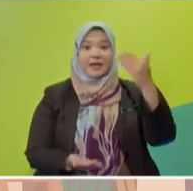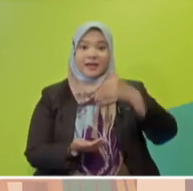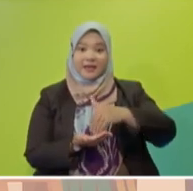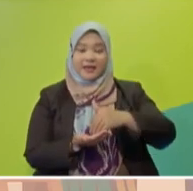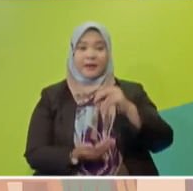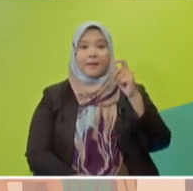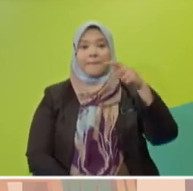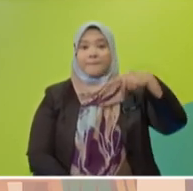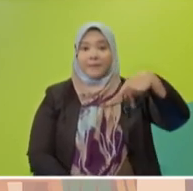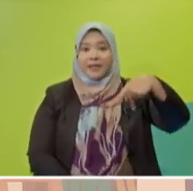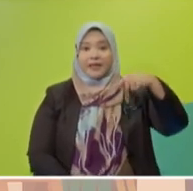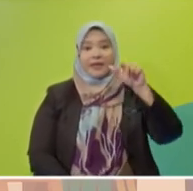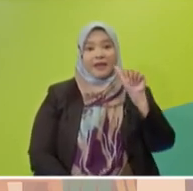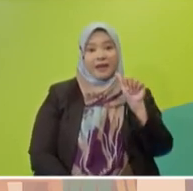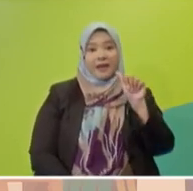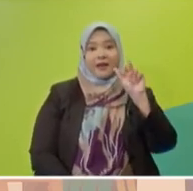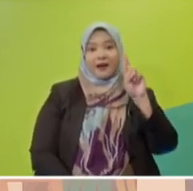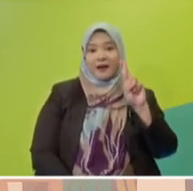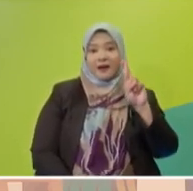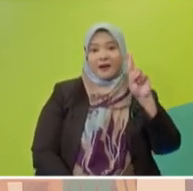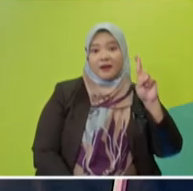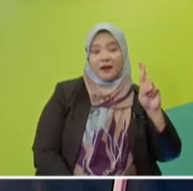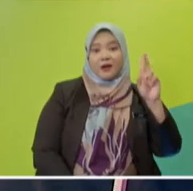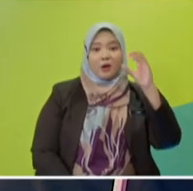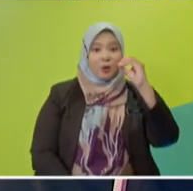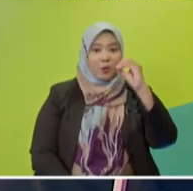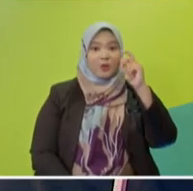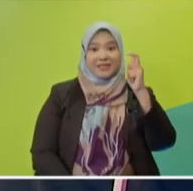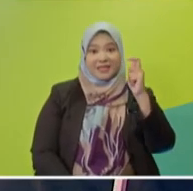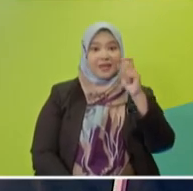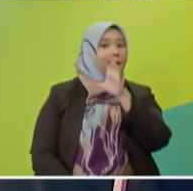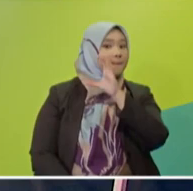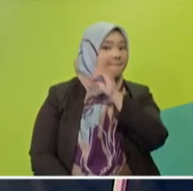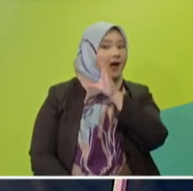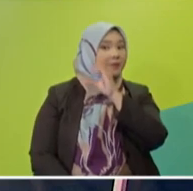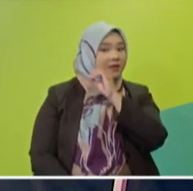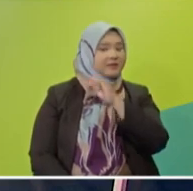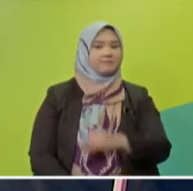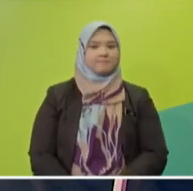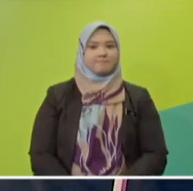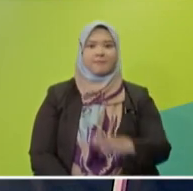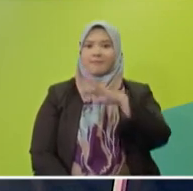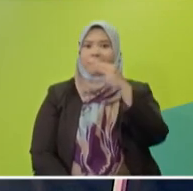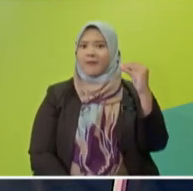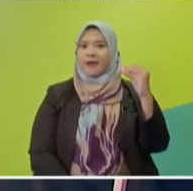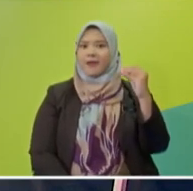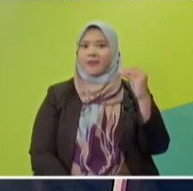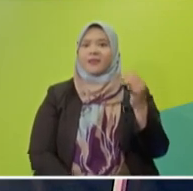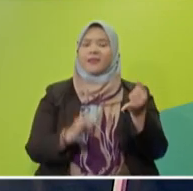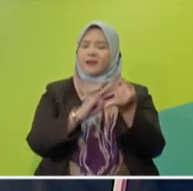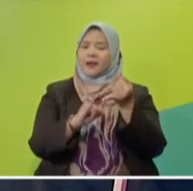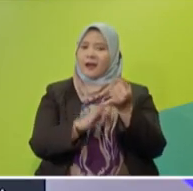Parrot. Parrot. Well done. Good. And the last word.